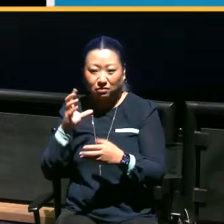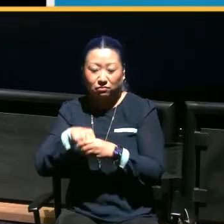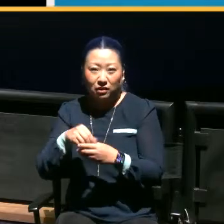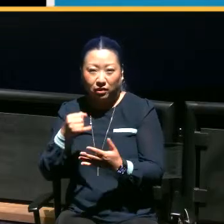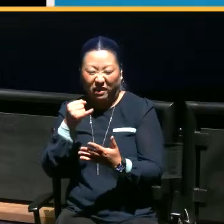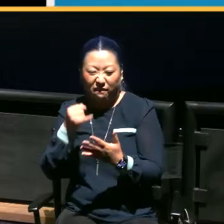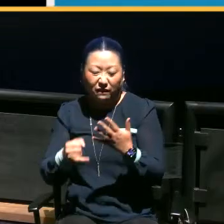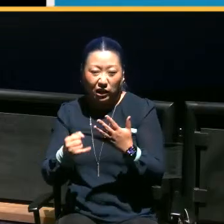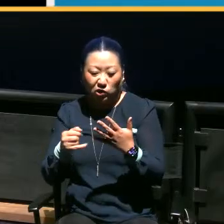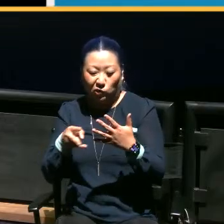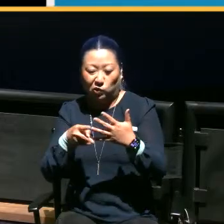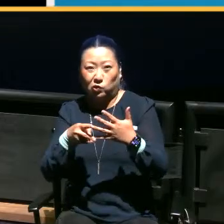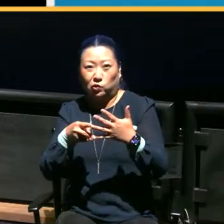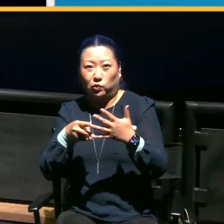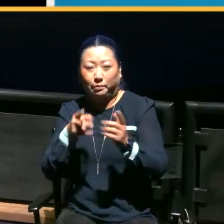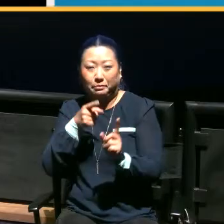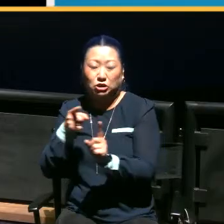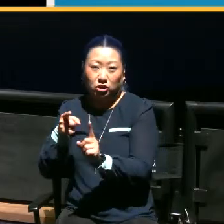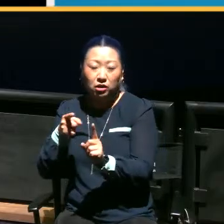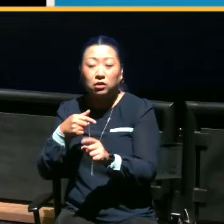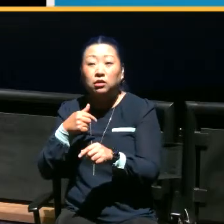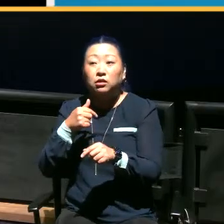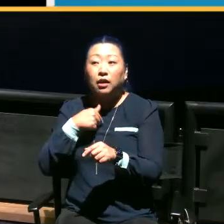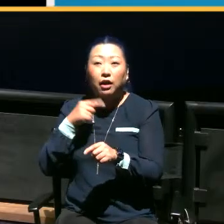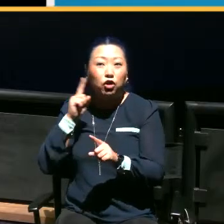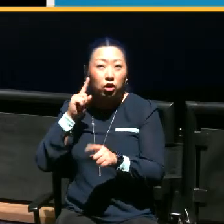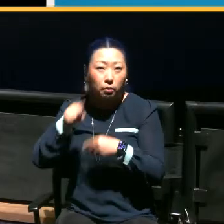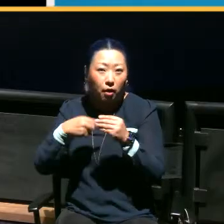missions. I heard about Hubble when it launched in